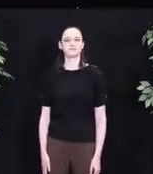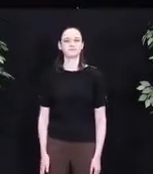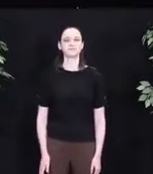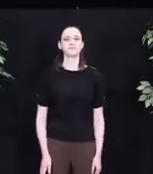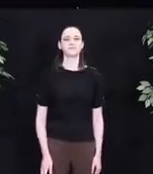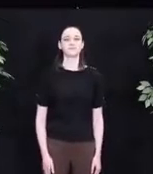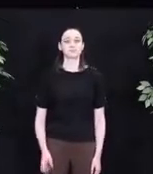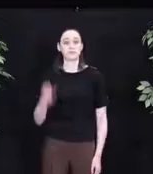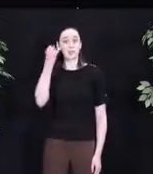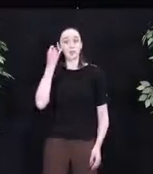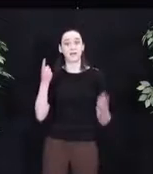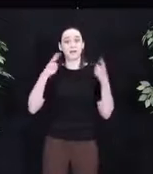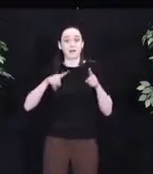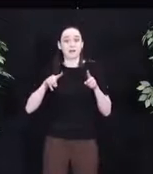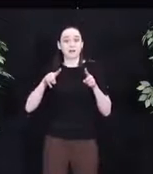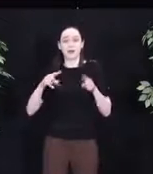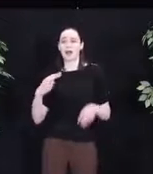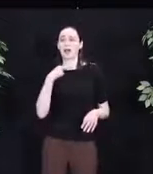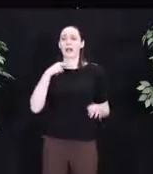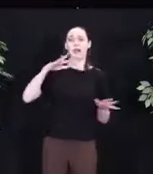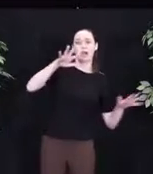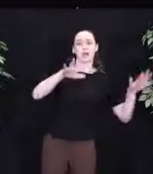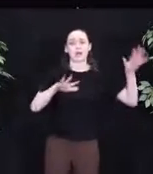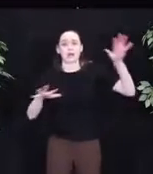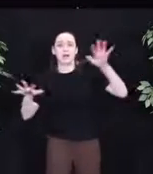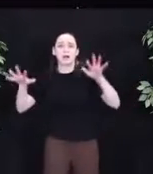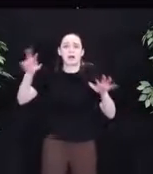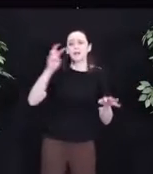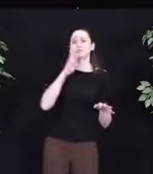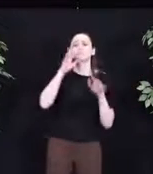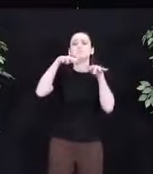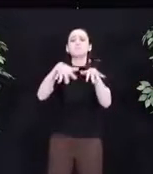If you ever find yourself stuck in the middle of the sea,